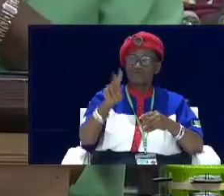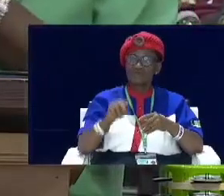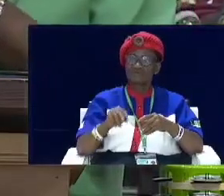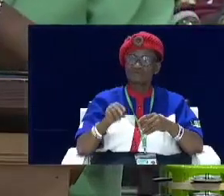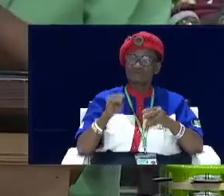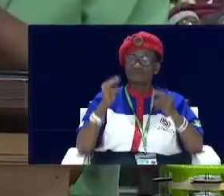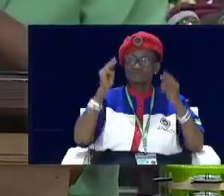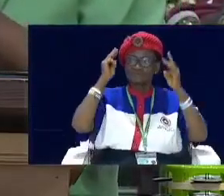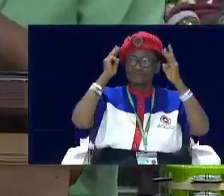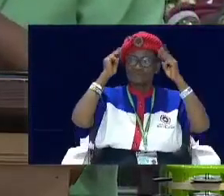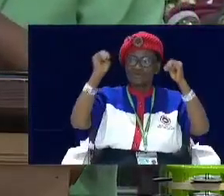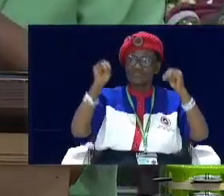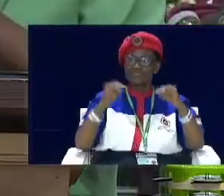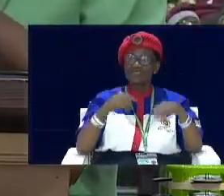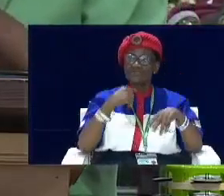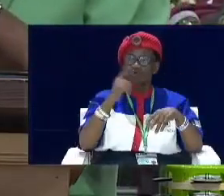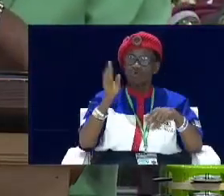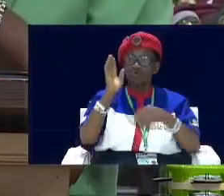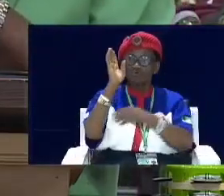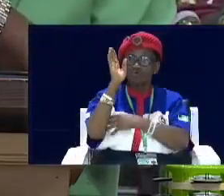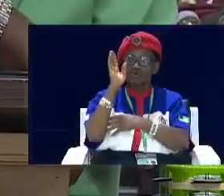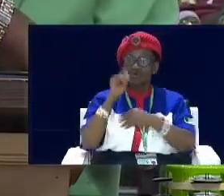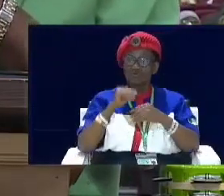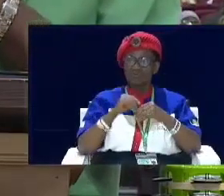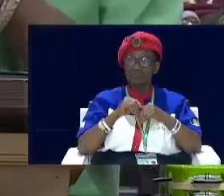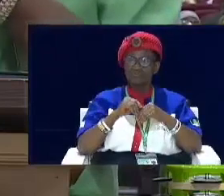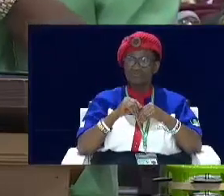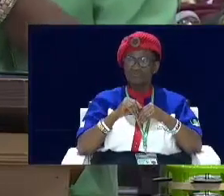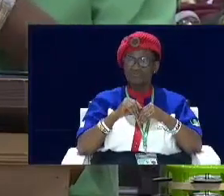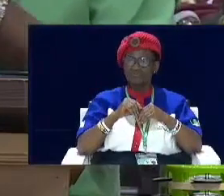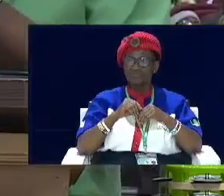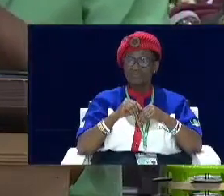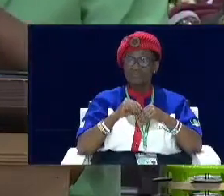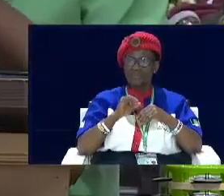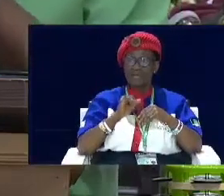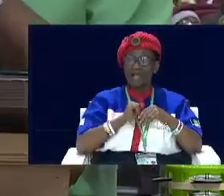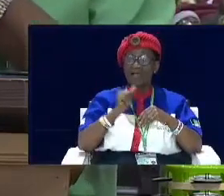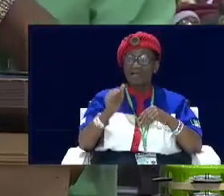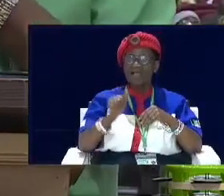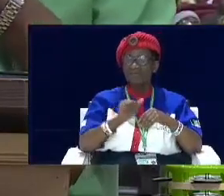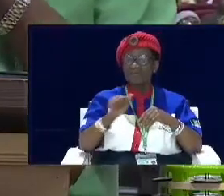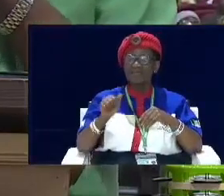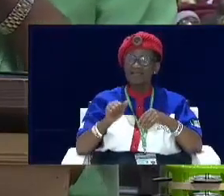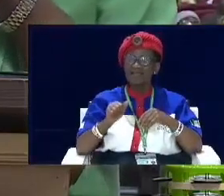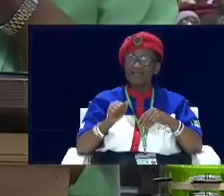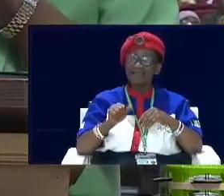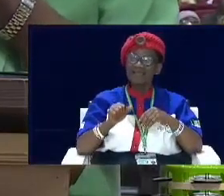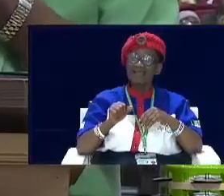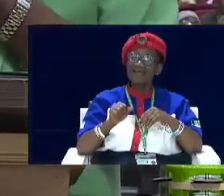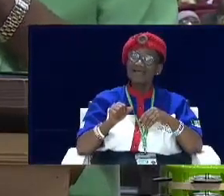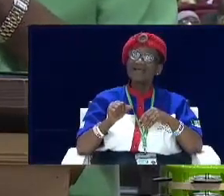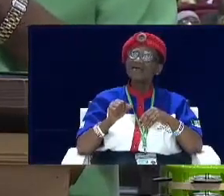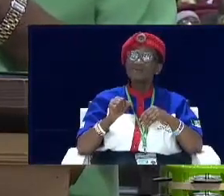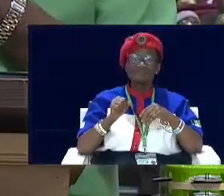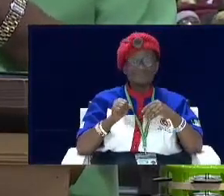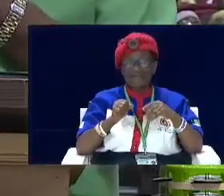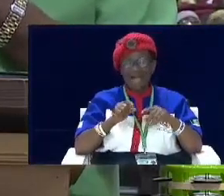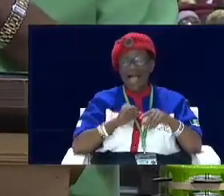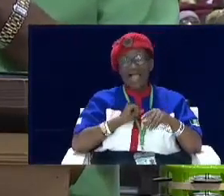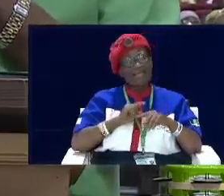Moses told God. Moses sọ fún Olúwa. I am a stammerer. Pé akólòlò ni mí.